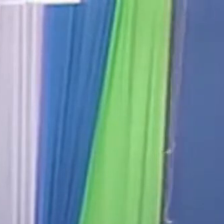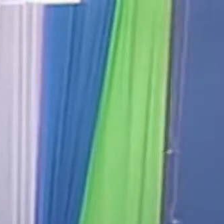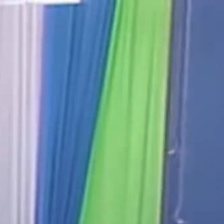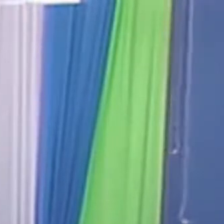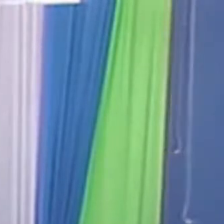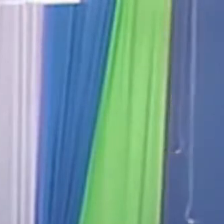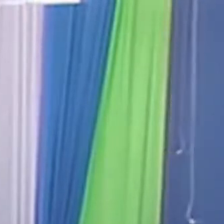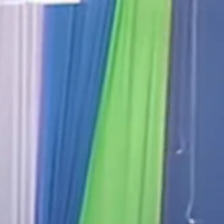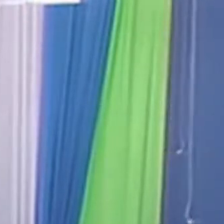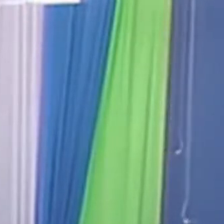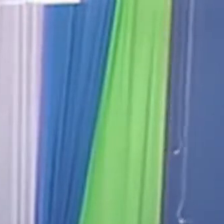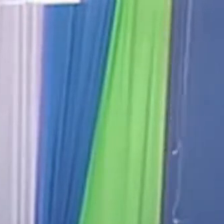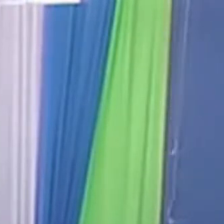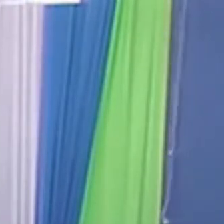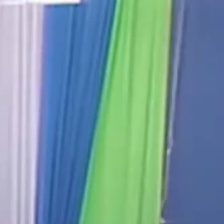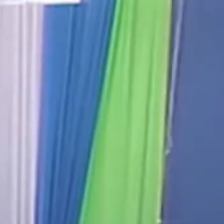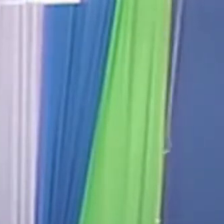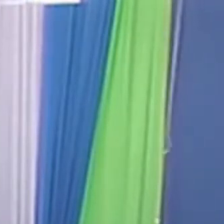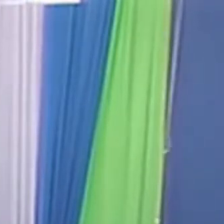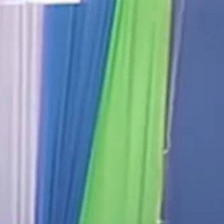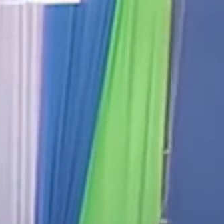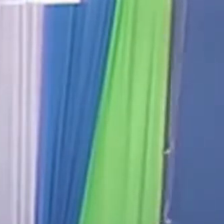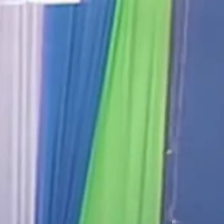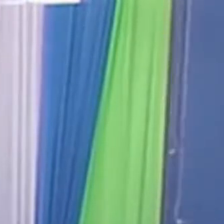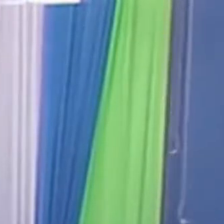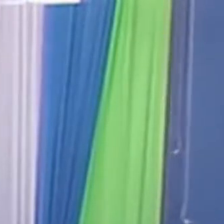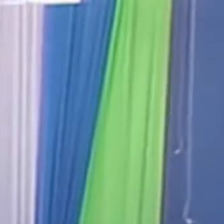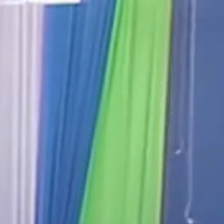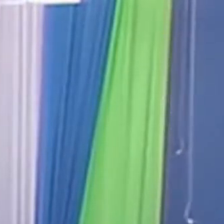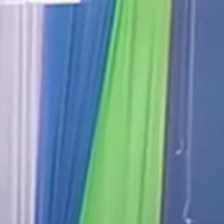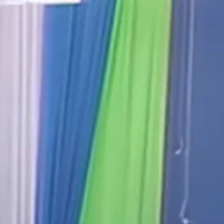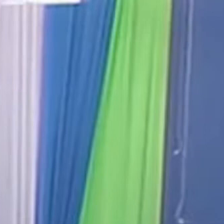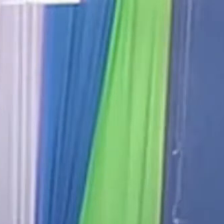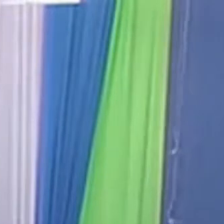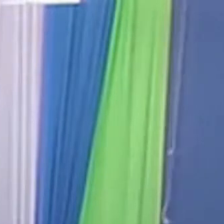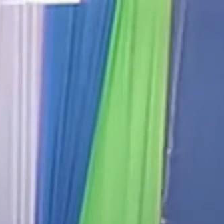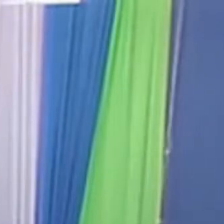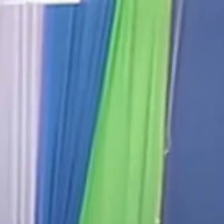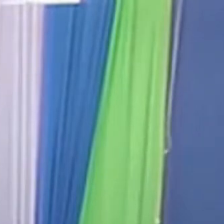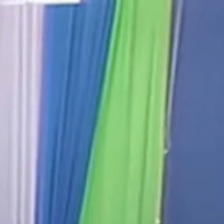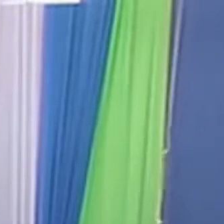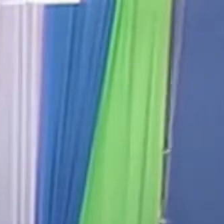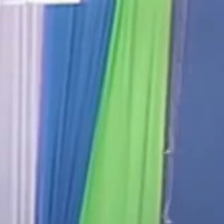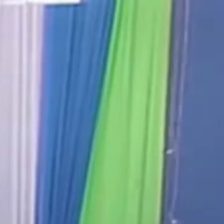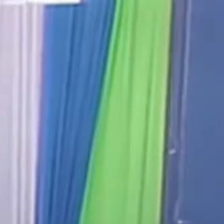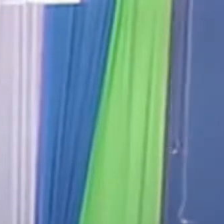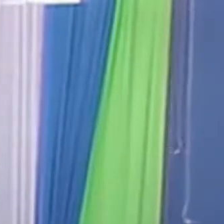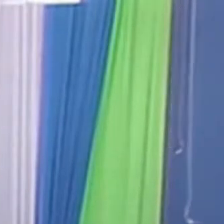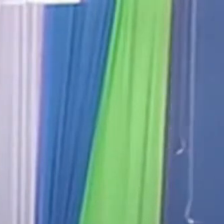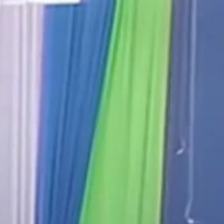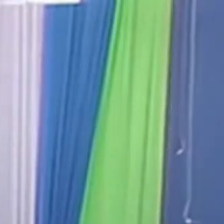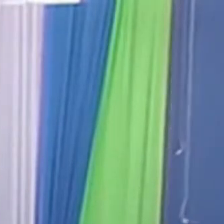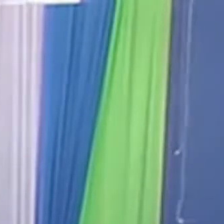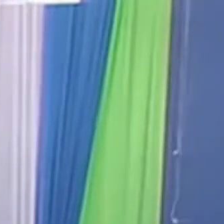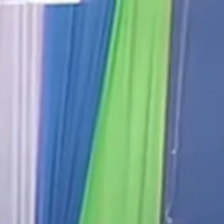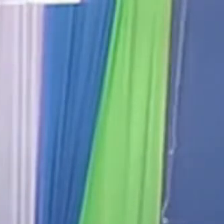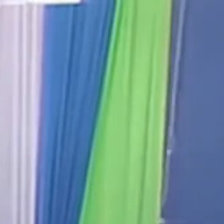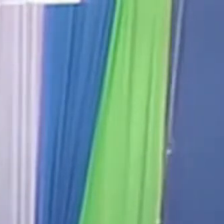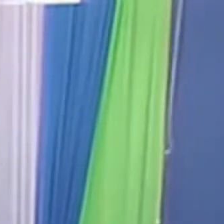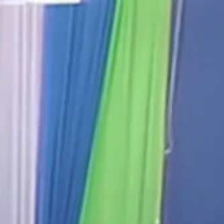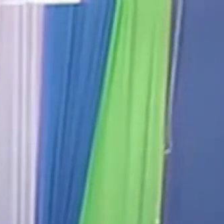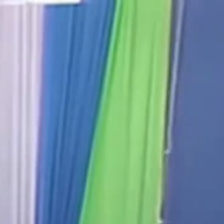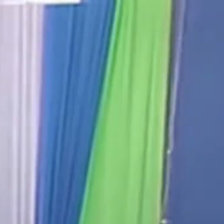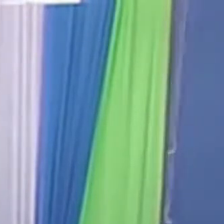name. Sing like never before, O my